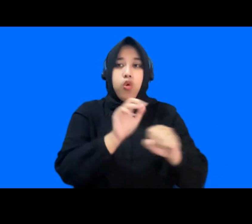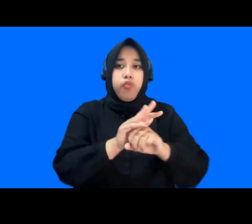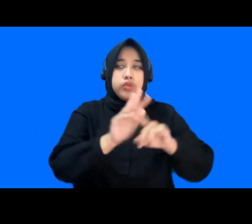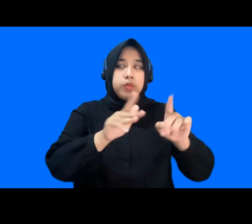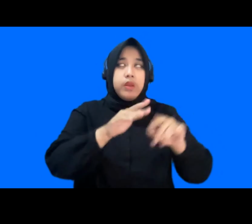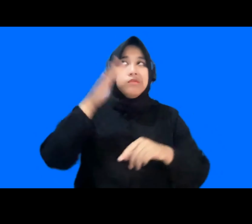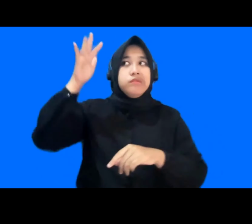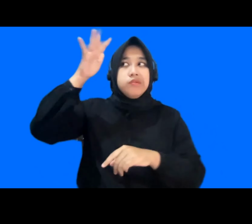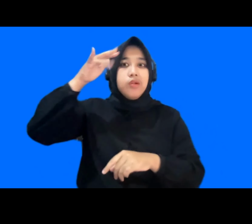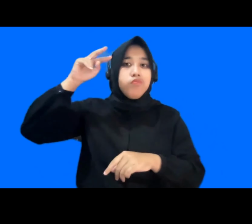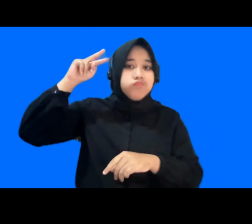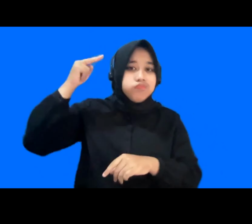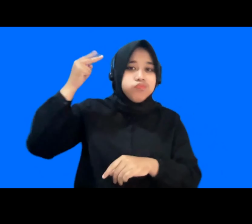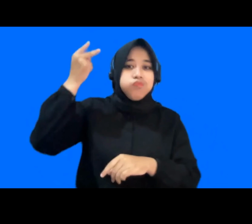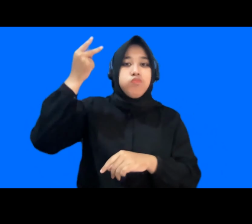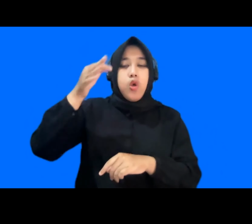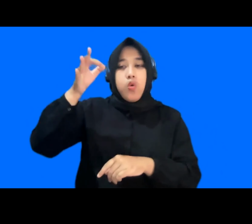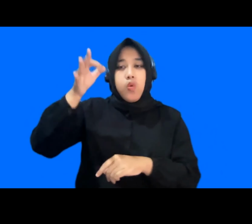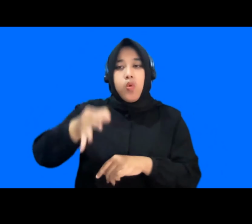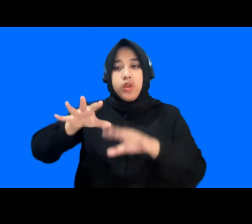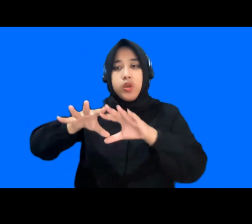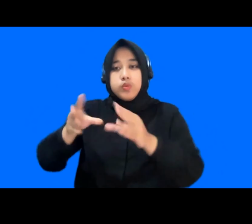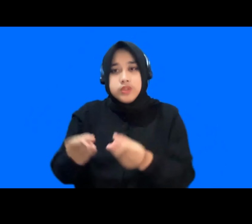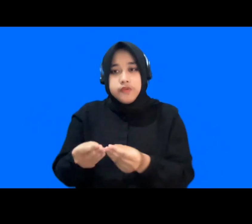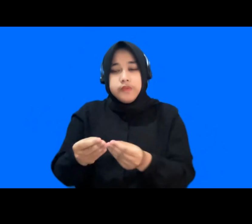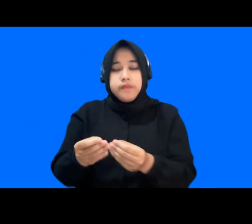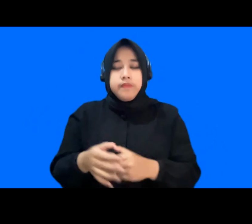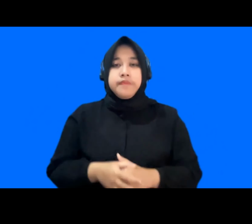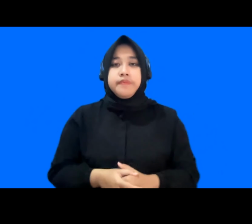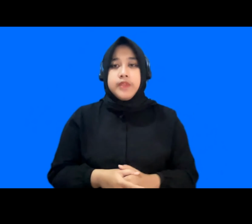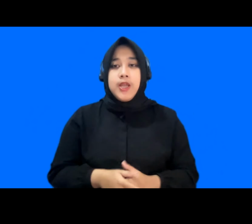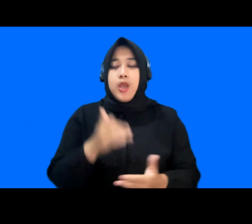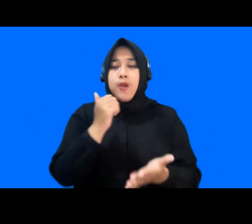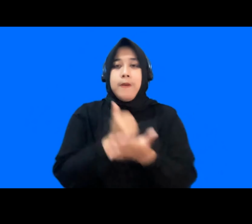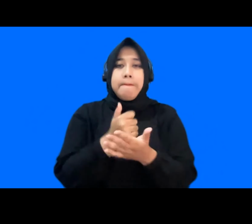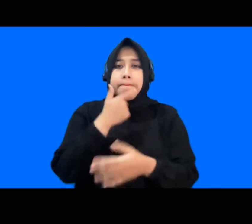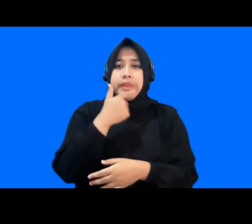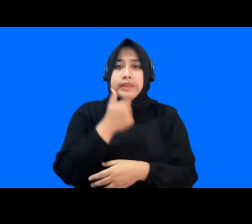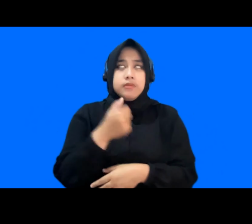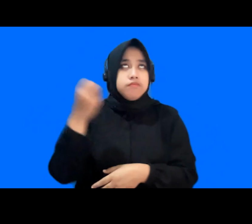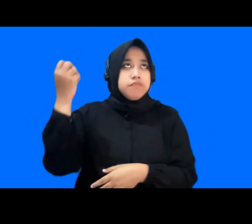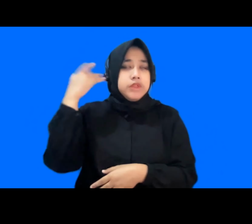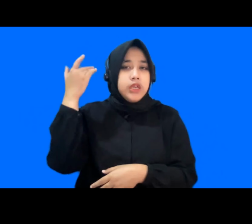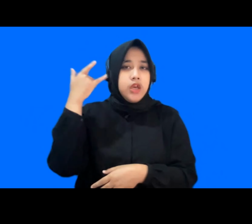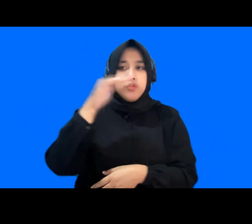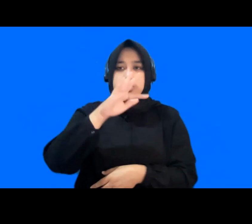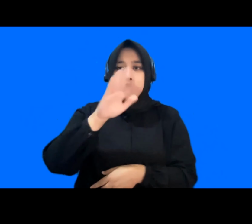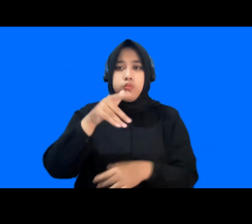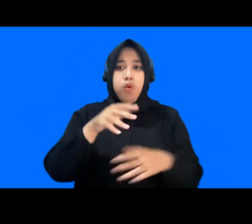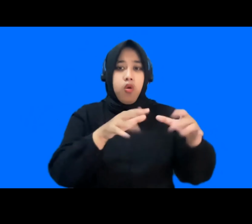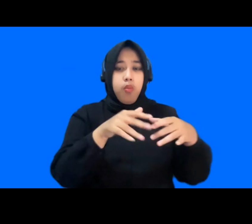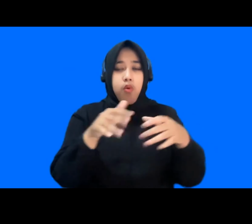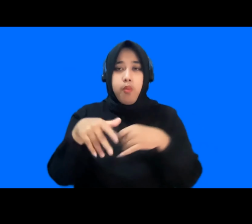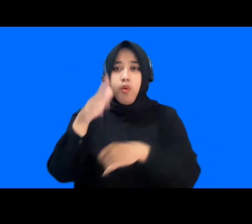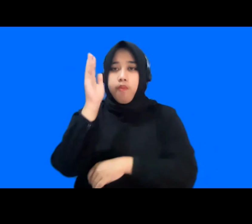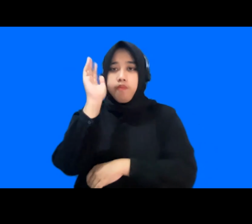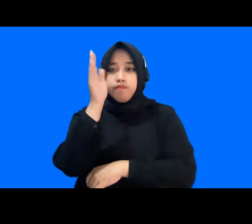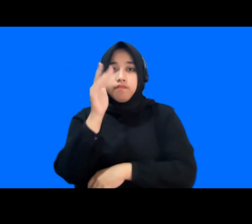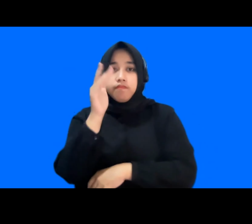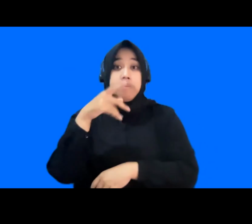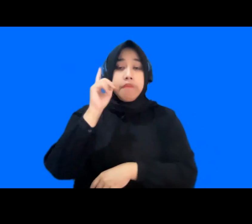It's important to hear the voices from all the stakeholders from cities, including national and local government, private sectors,